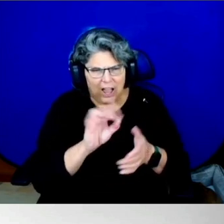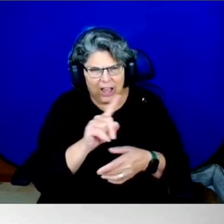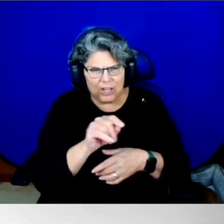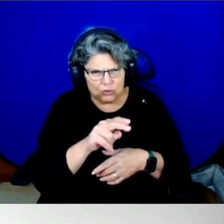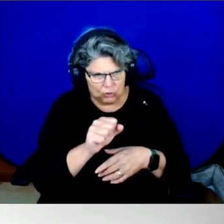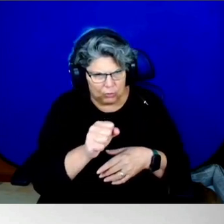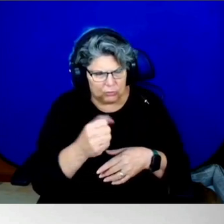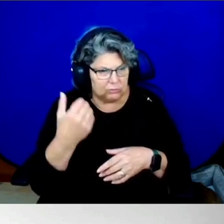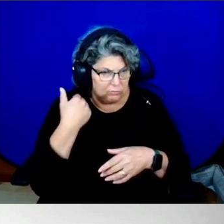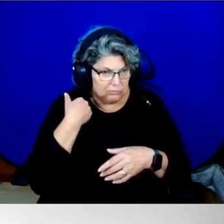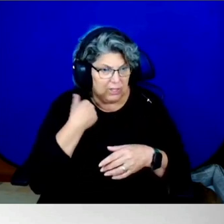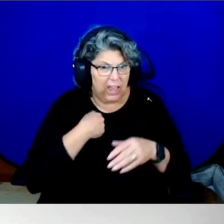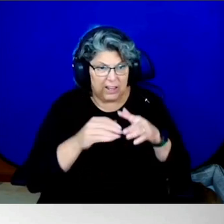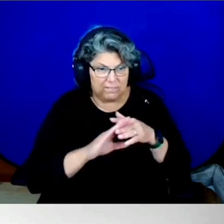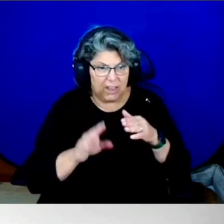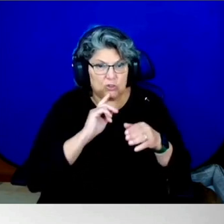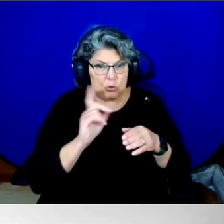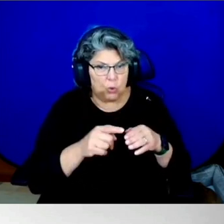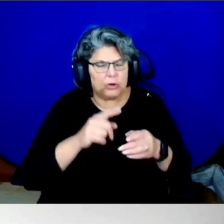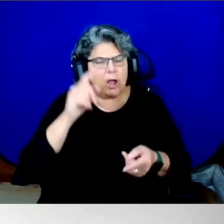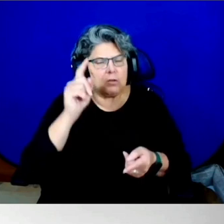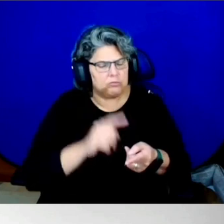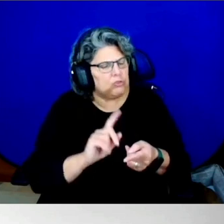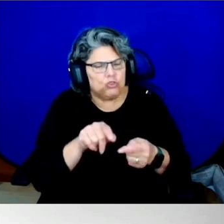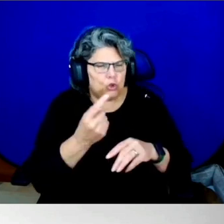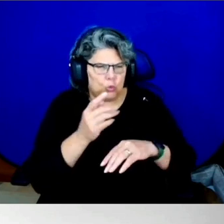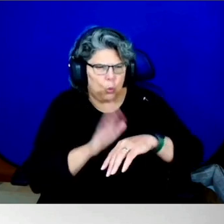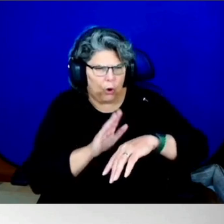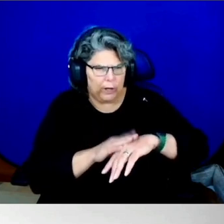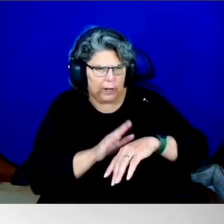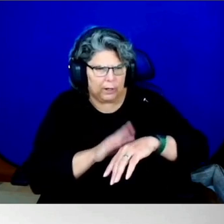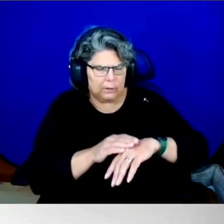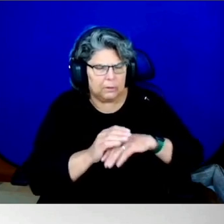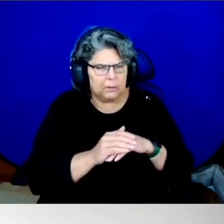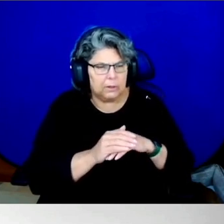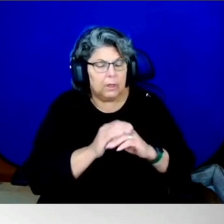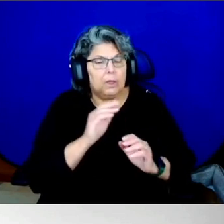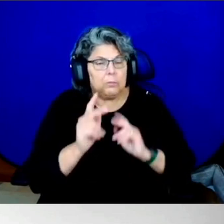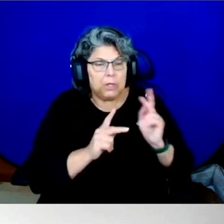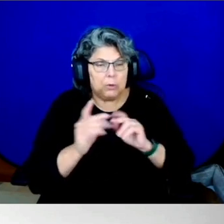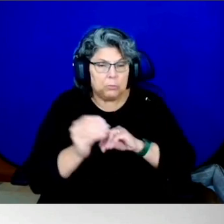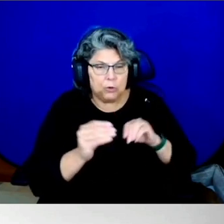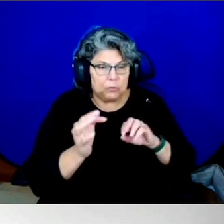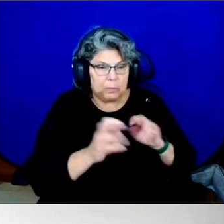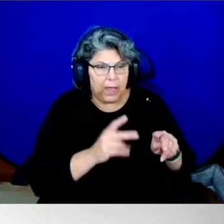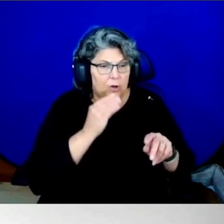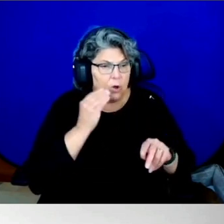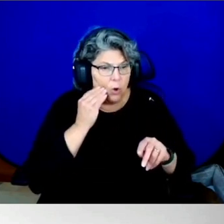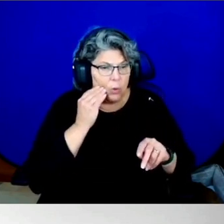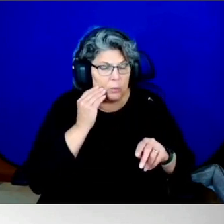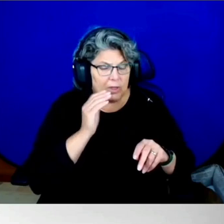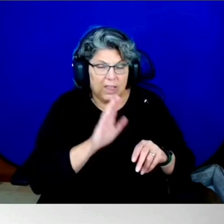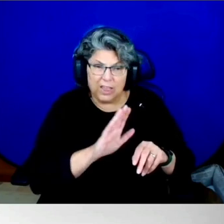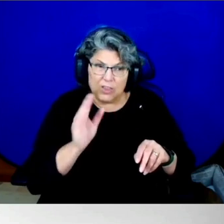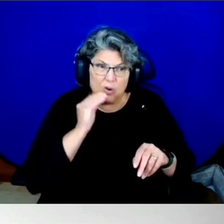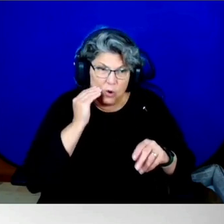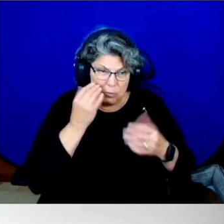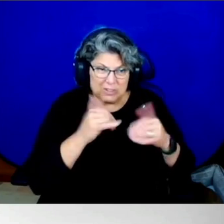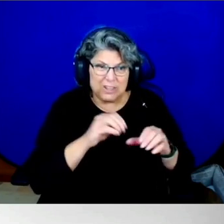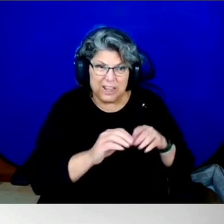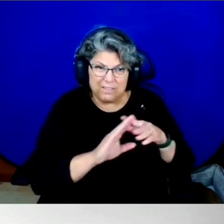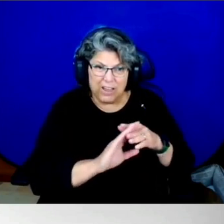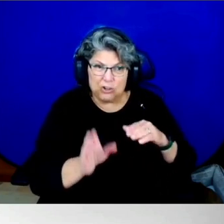order and have them downgraded to warnings. Residents returning home whose zones remain under evacuation warning must remember that an